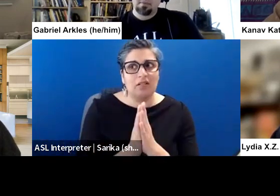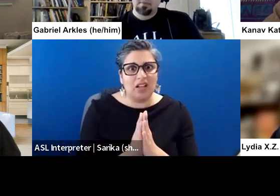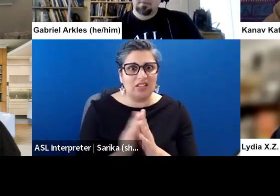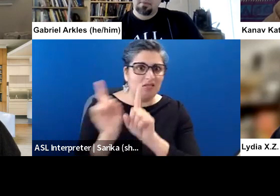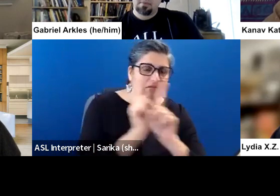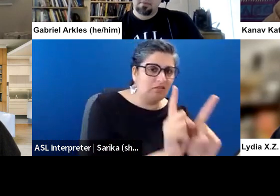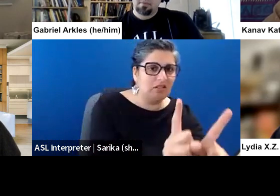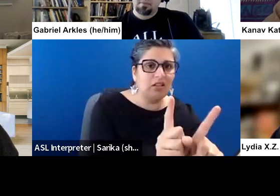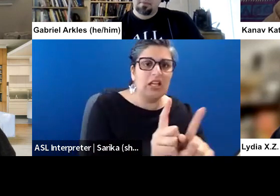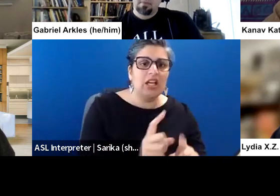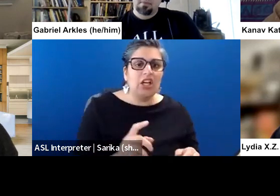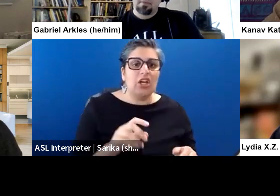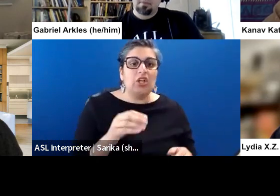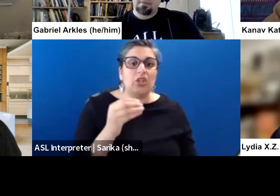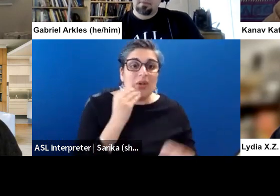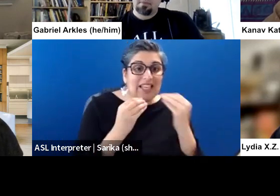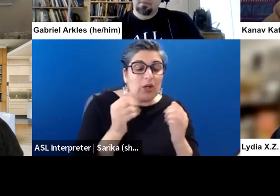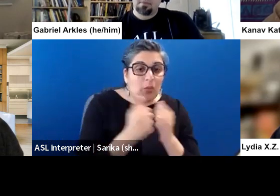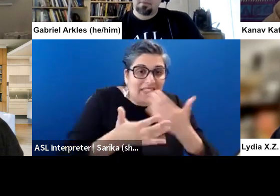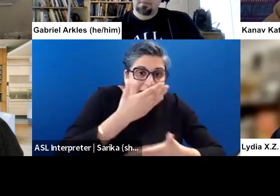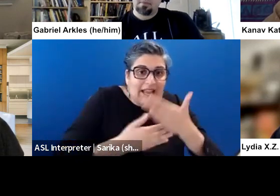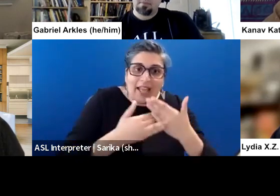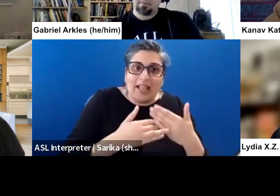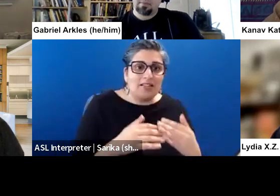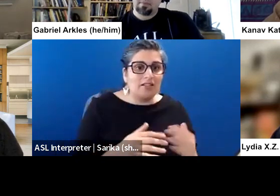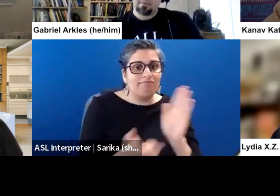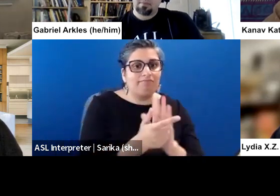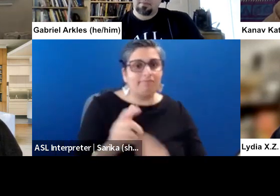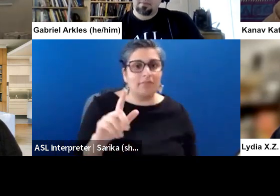allowed any utensils. And it is just a very degrading,